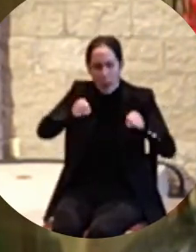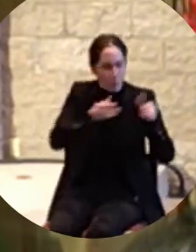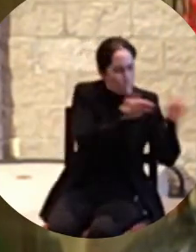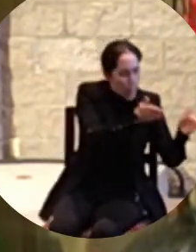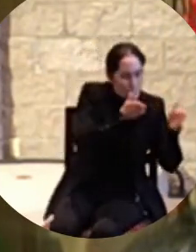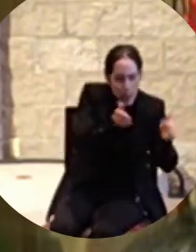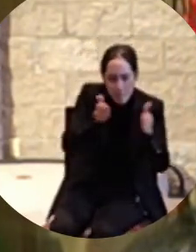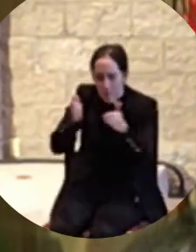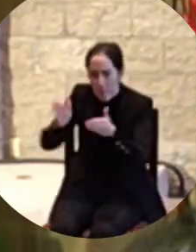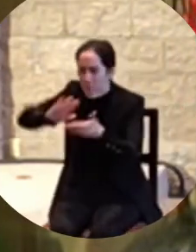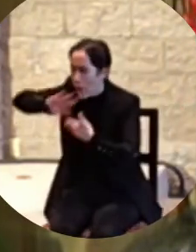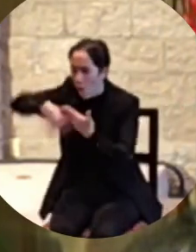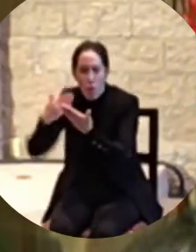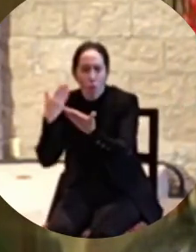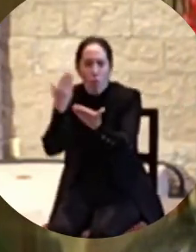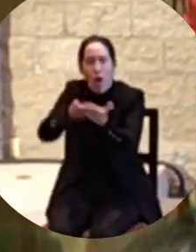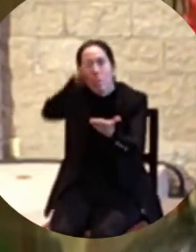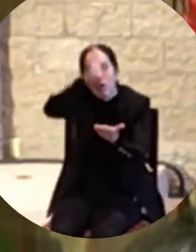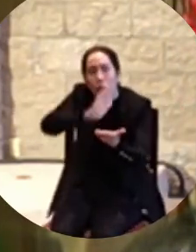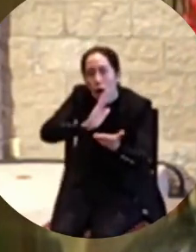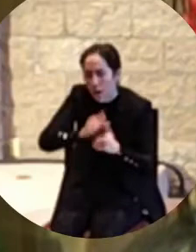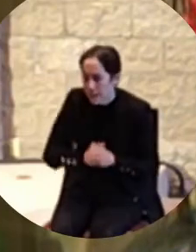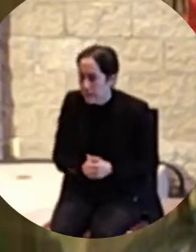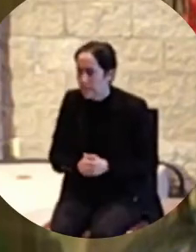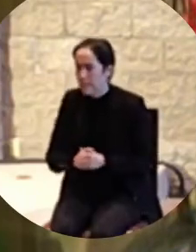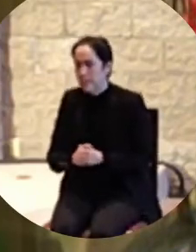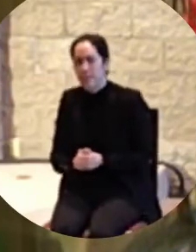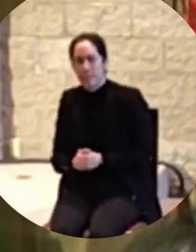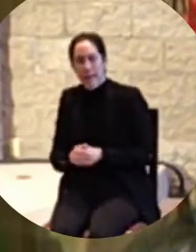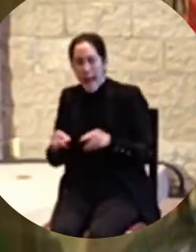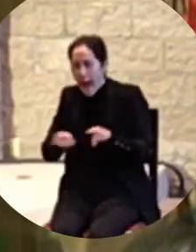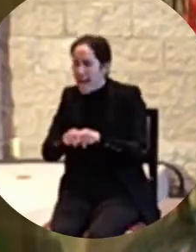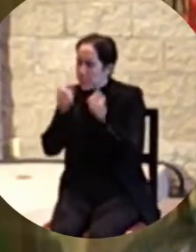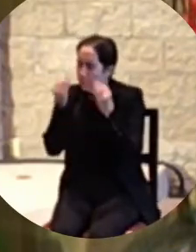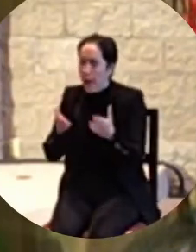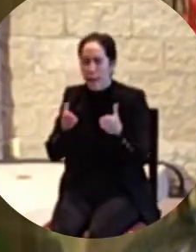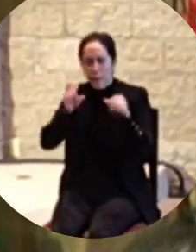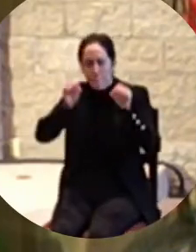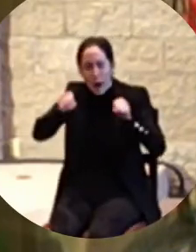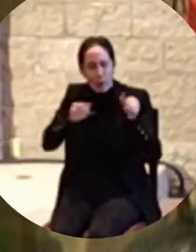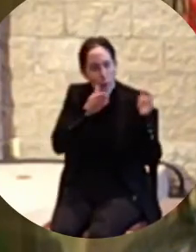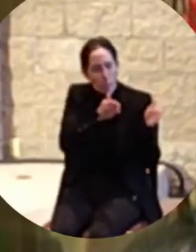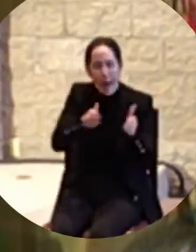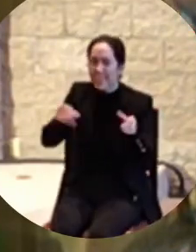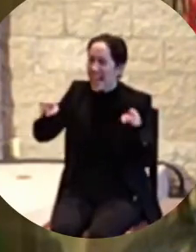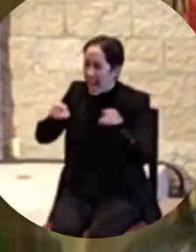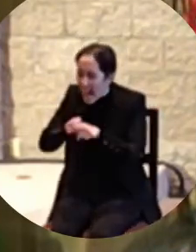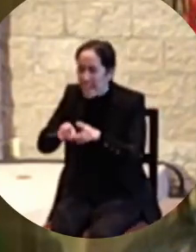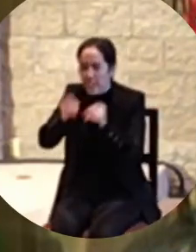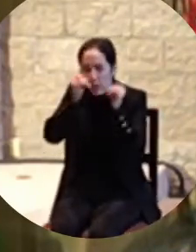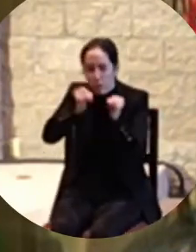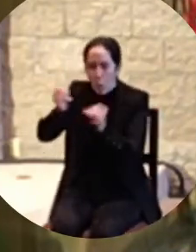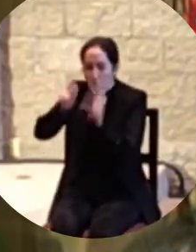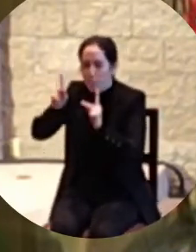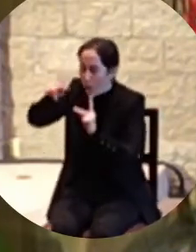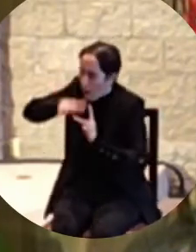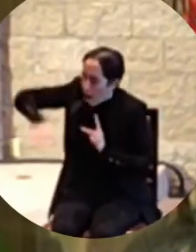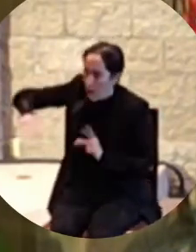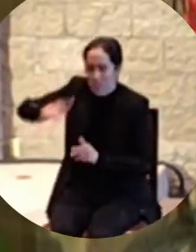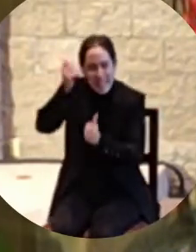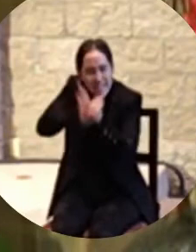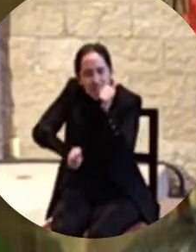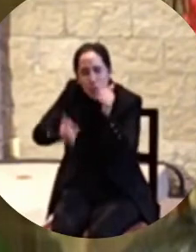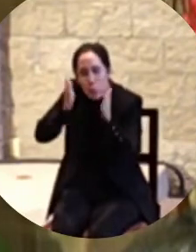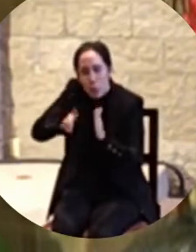many paths to God, I believe, as there are individuals out there. And we each discover our own path. And yet what we